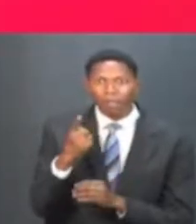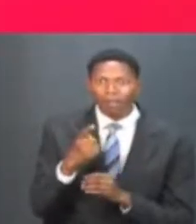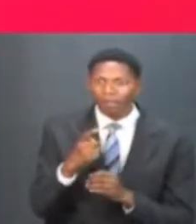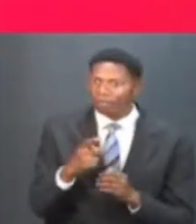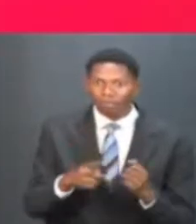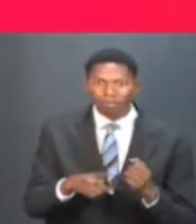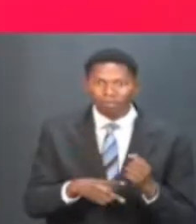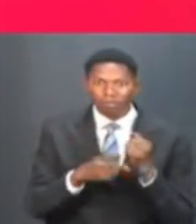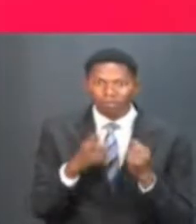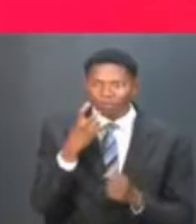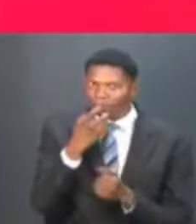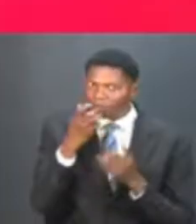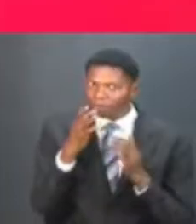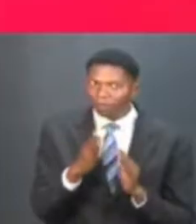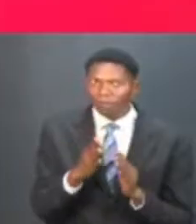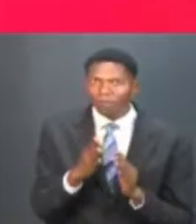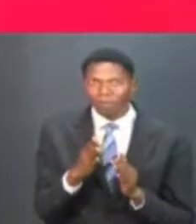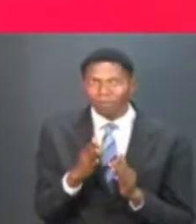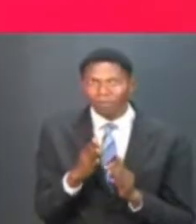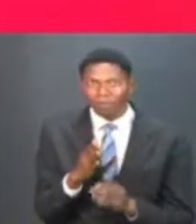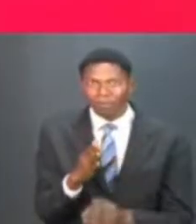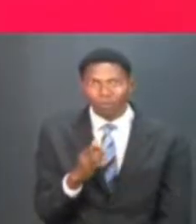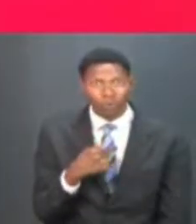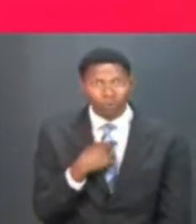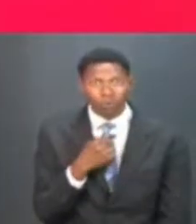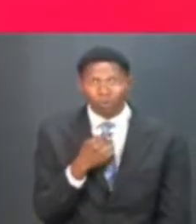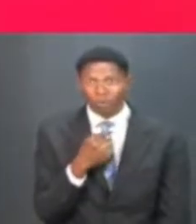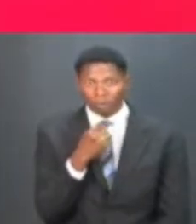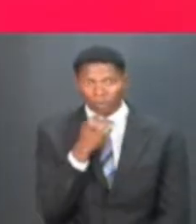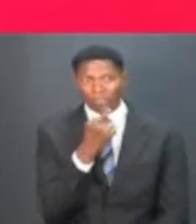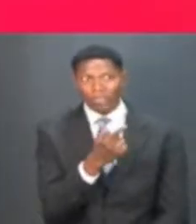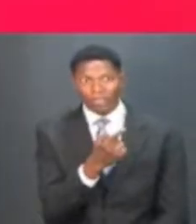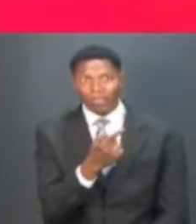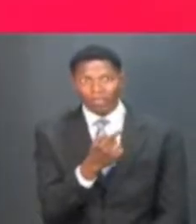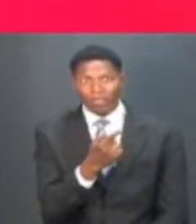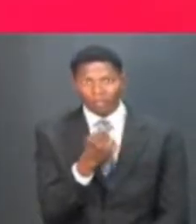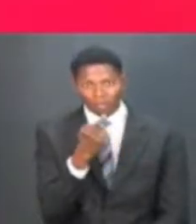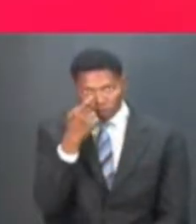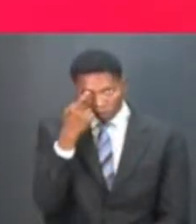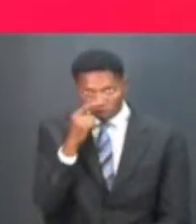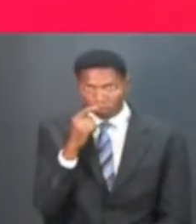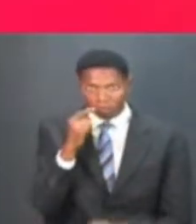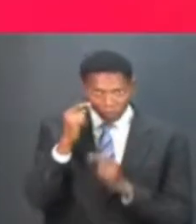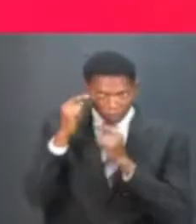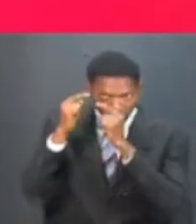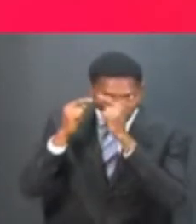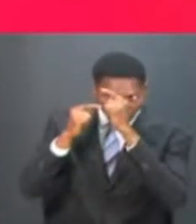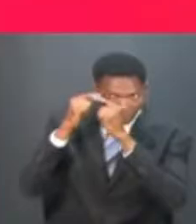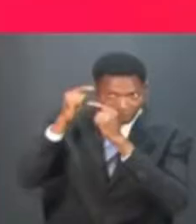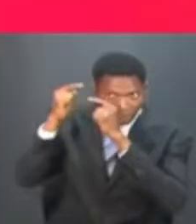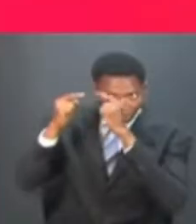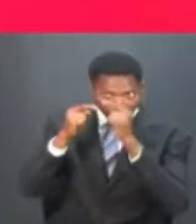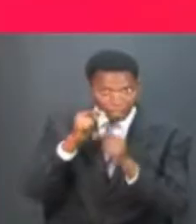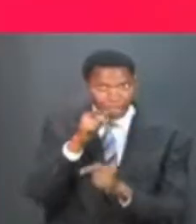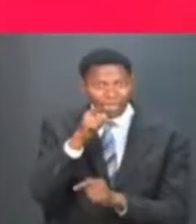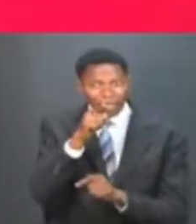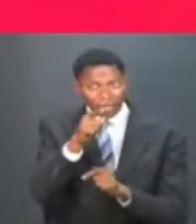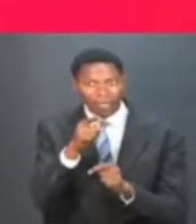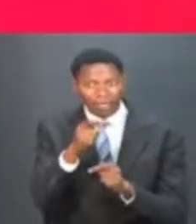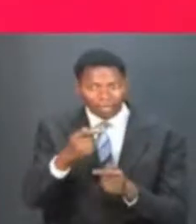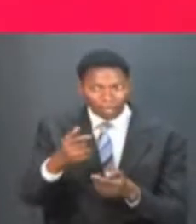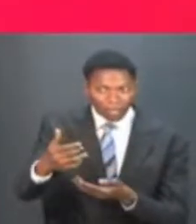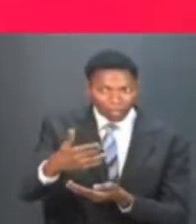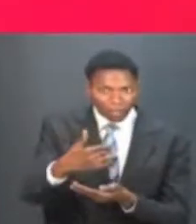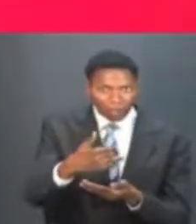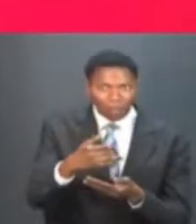So refer them to him usually for his consideration. So he admits them, and